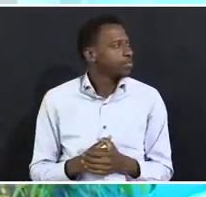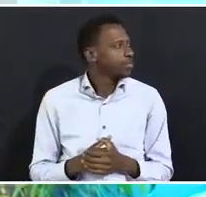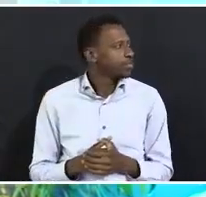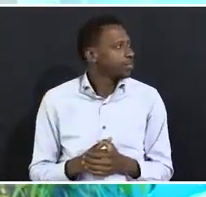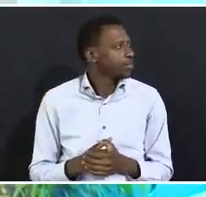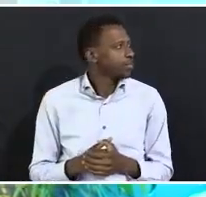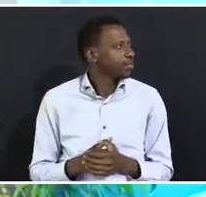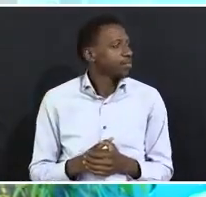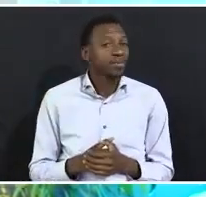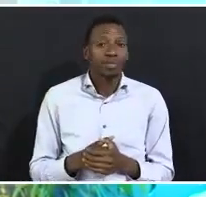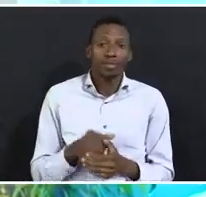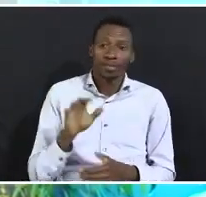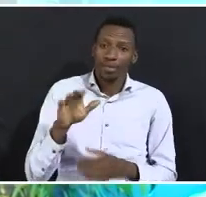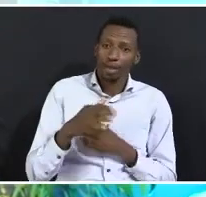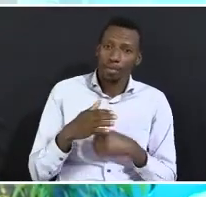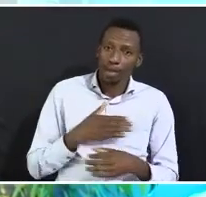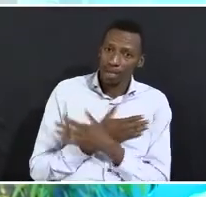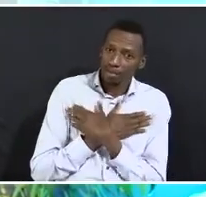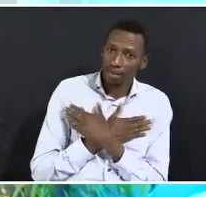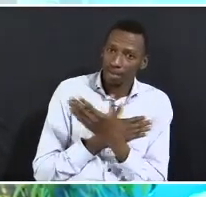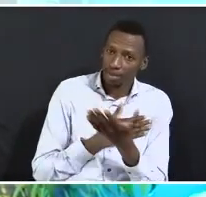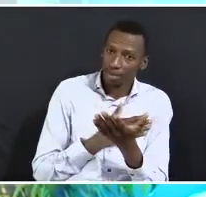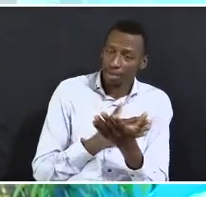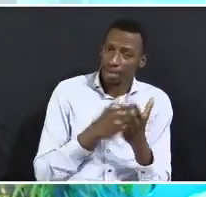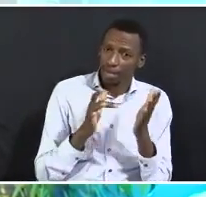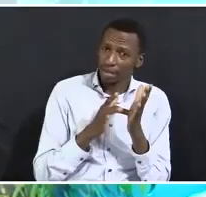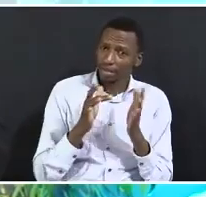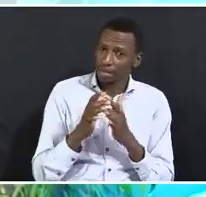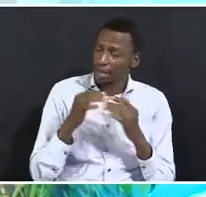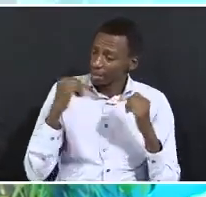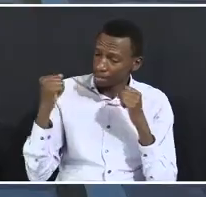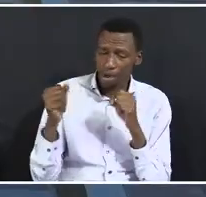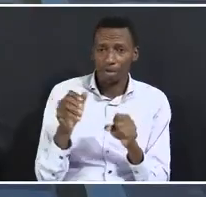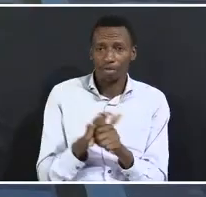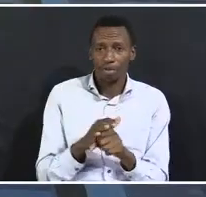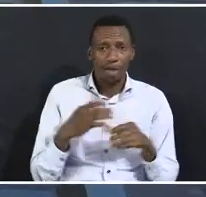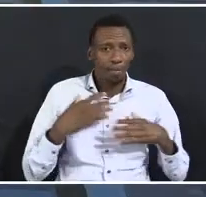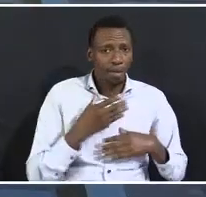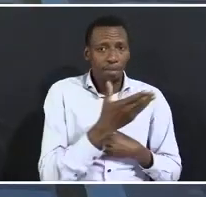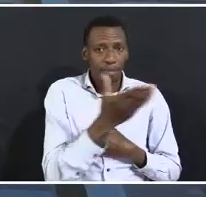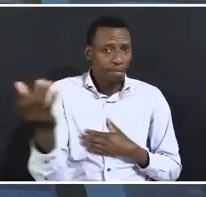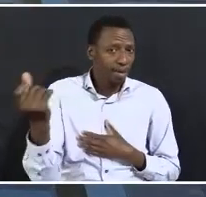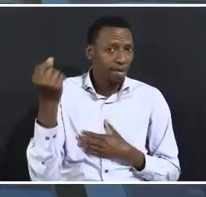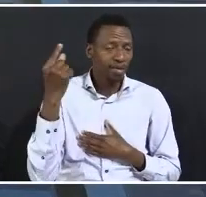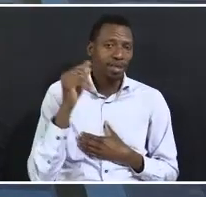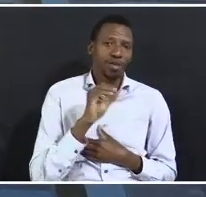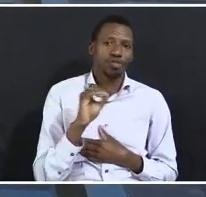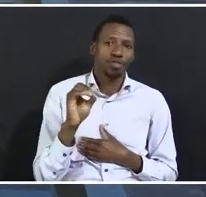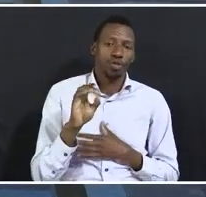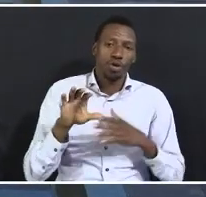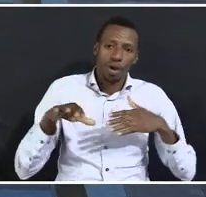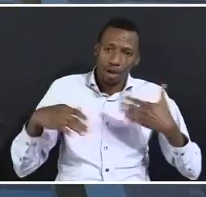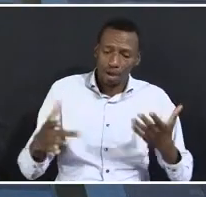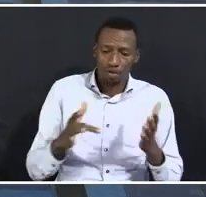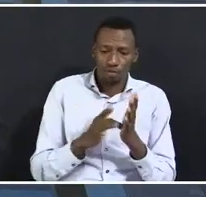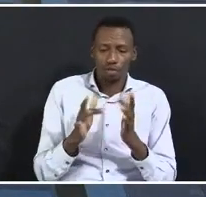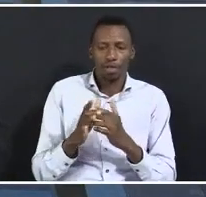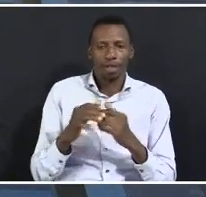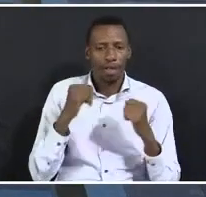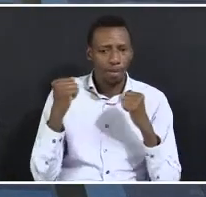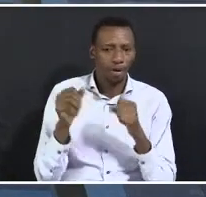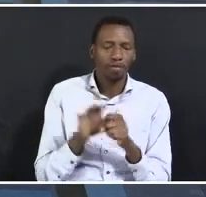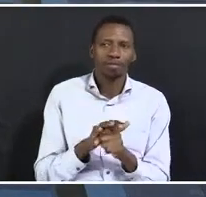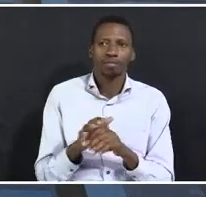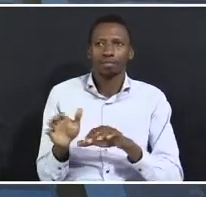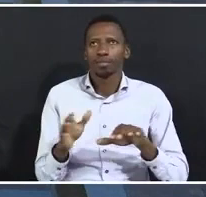My friend, Jesus is powerful. People just don't understand how Christ is powerful. I was sharing